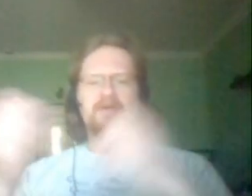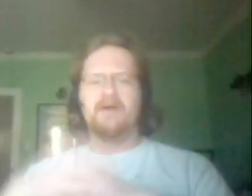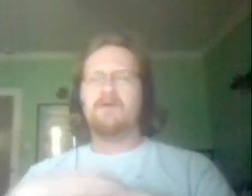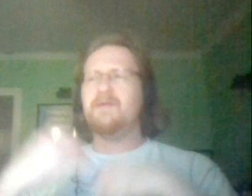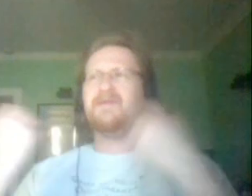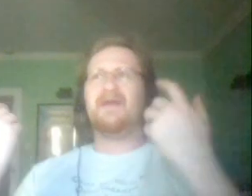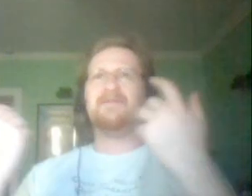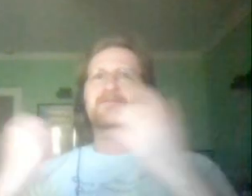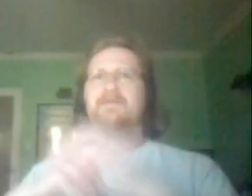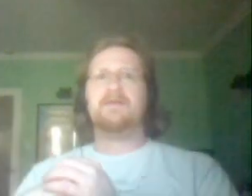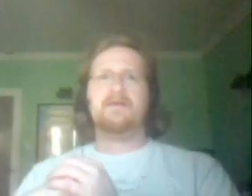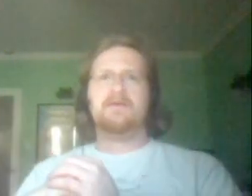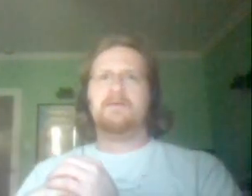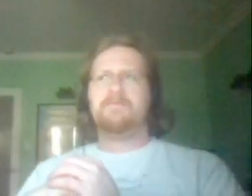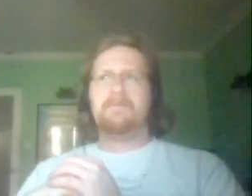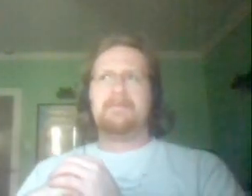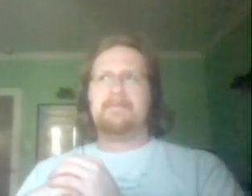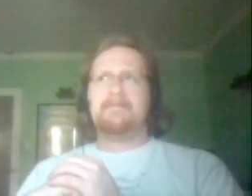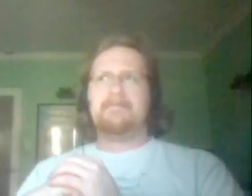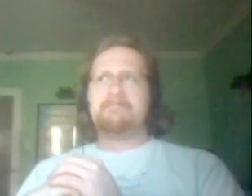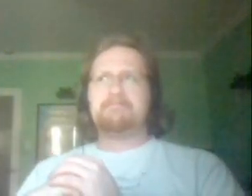he would be crying, or maybe like,